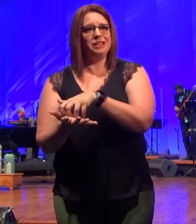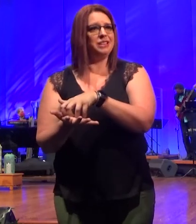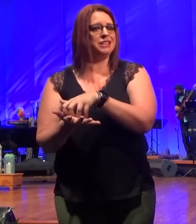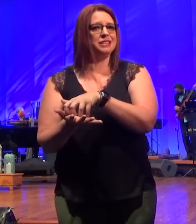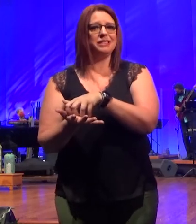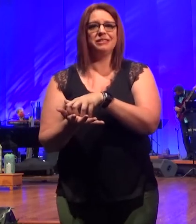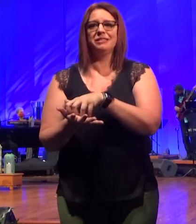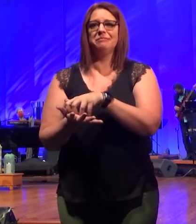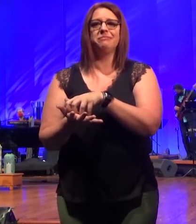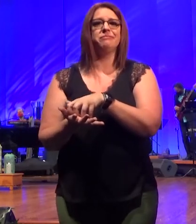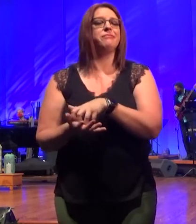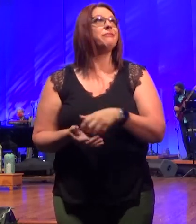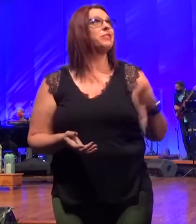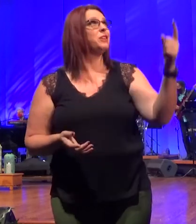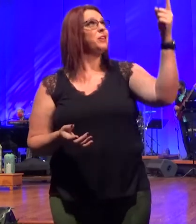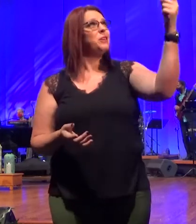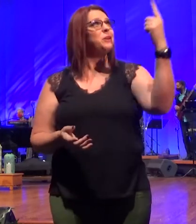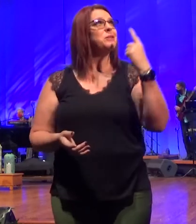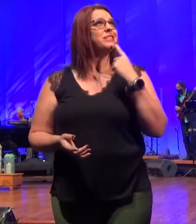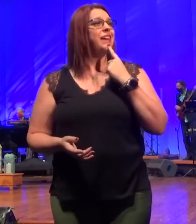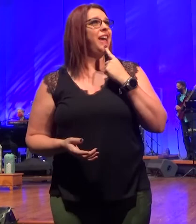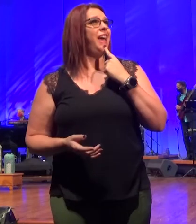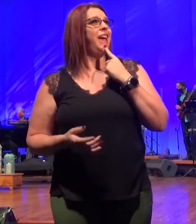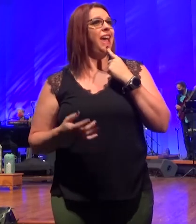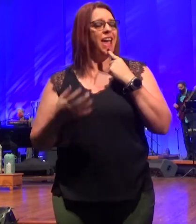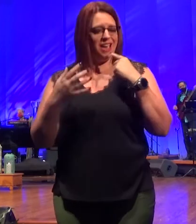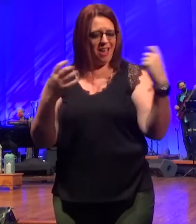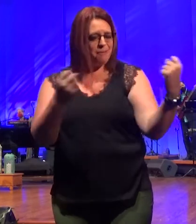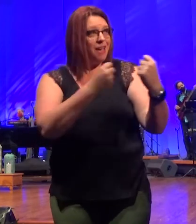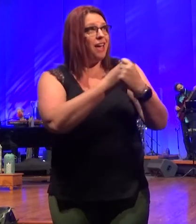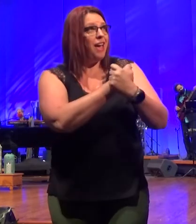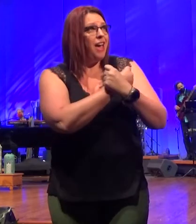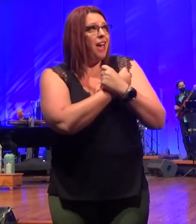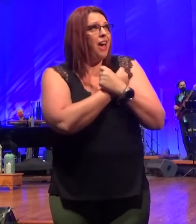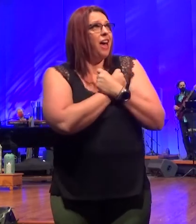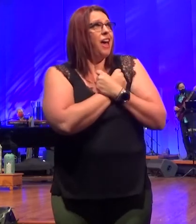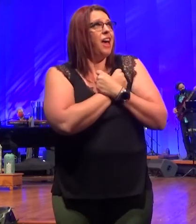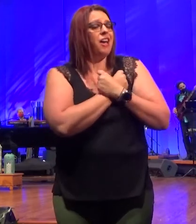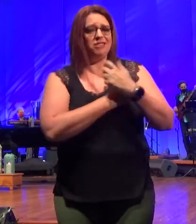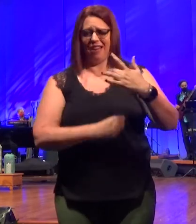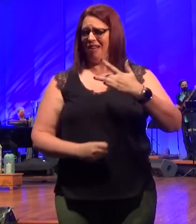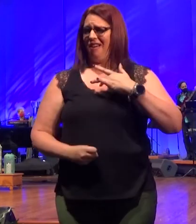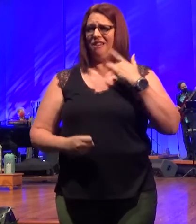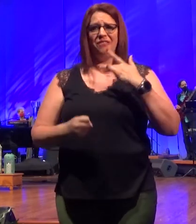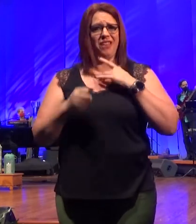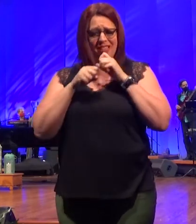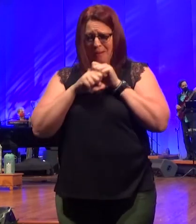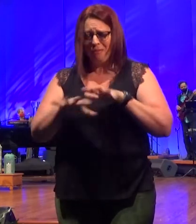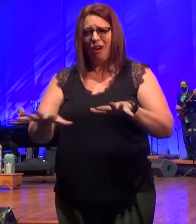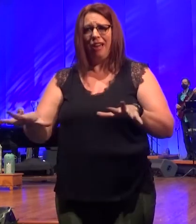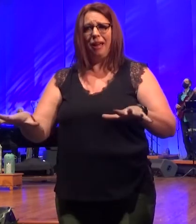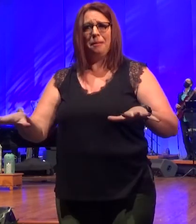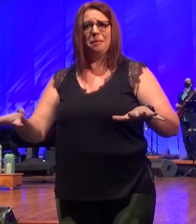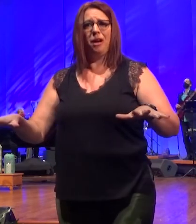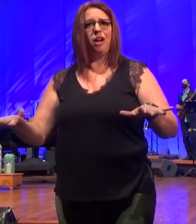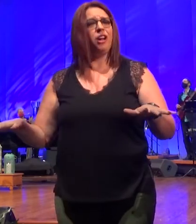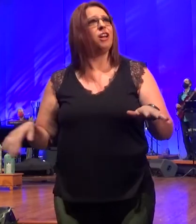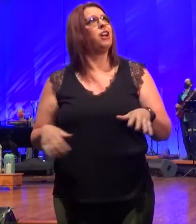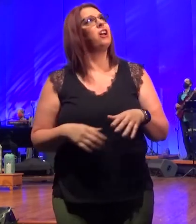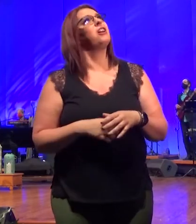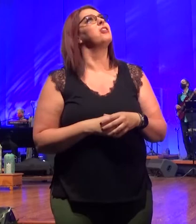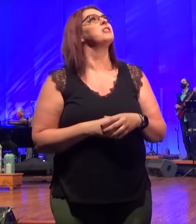am weak. You say I am held when I am falling